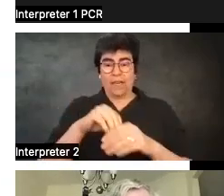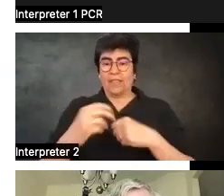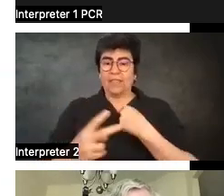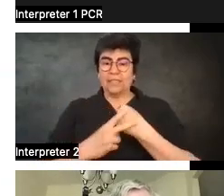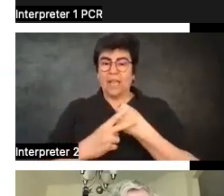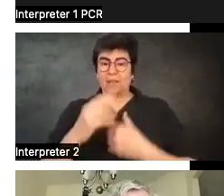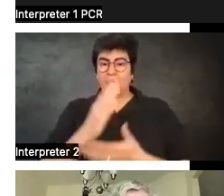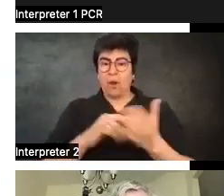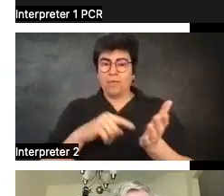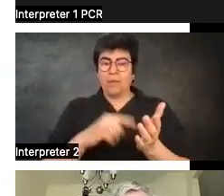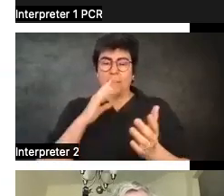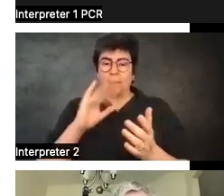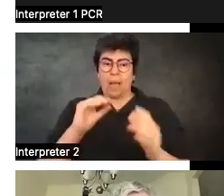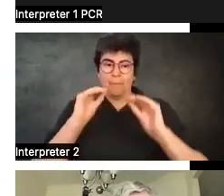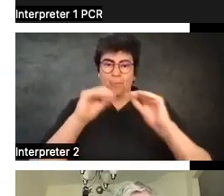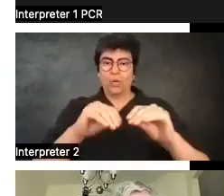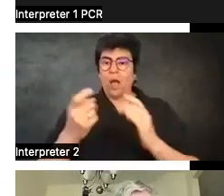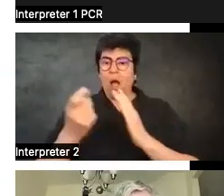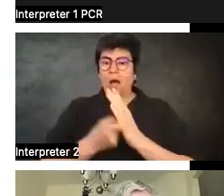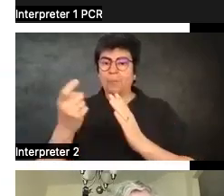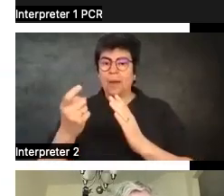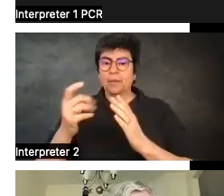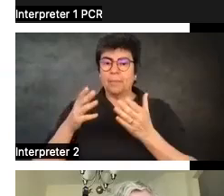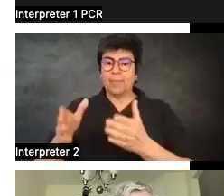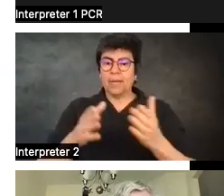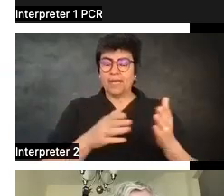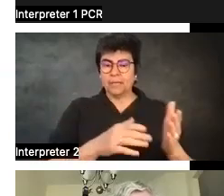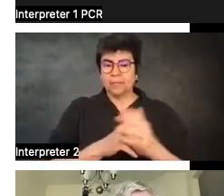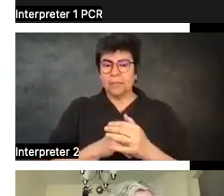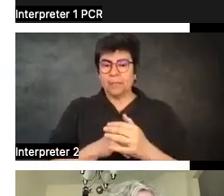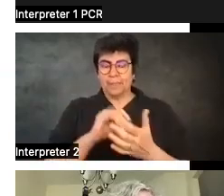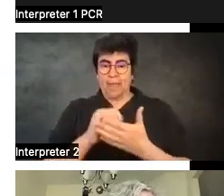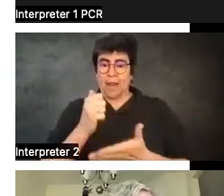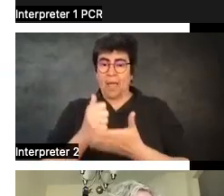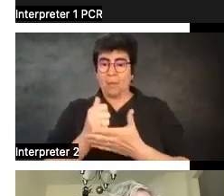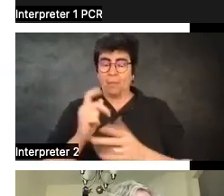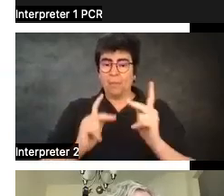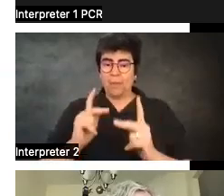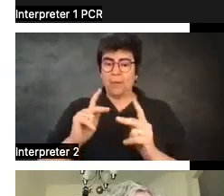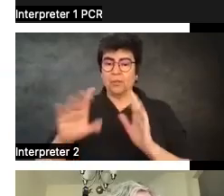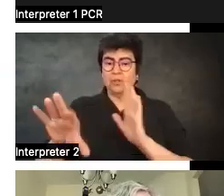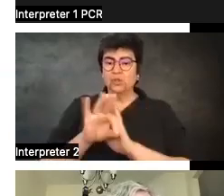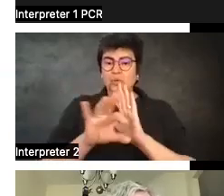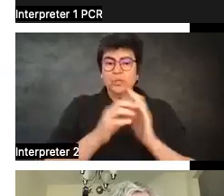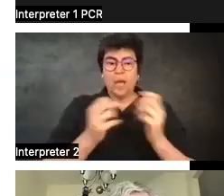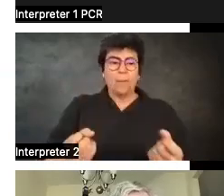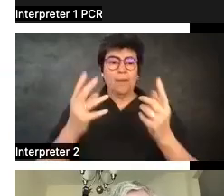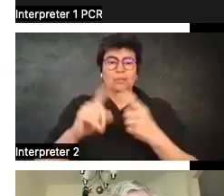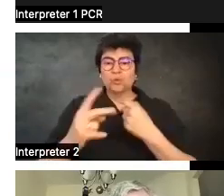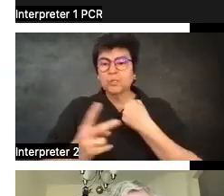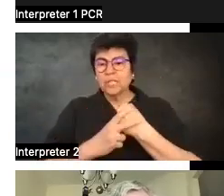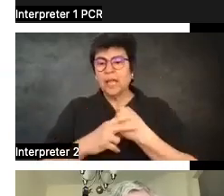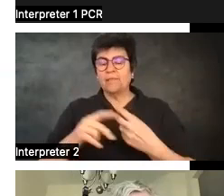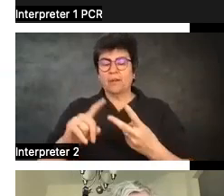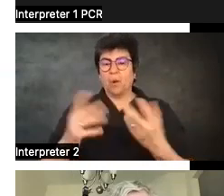of this by putting in automatic mechanisms that help people choose how much to save, what to